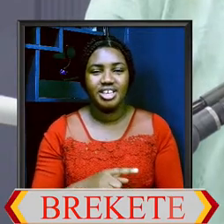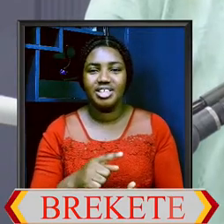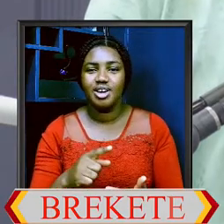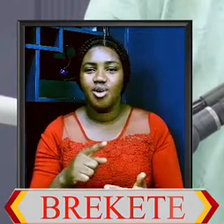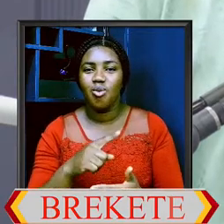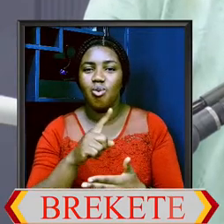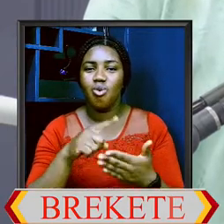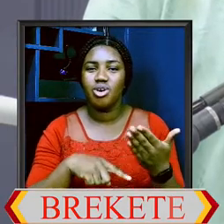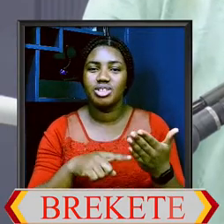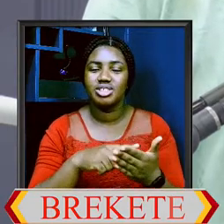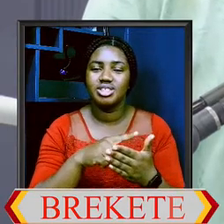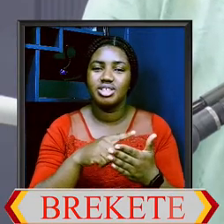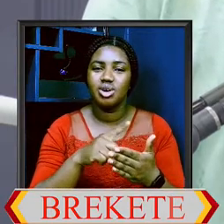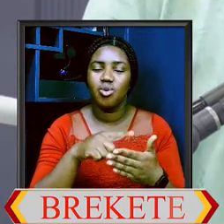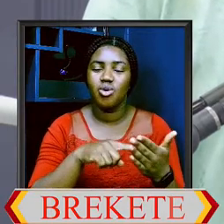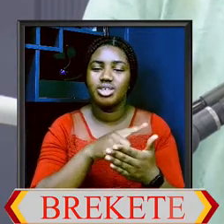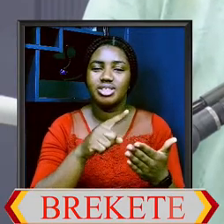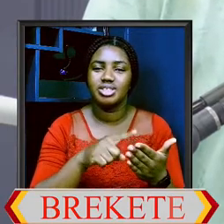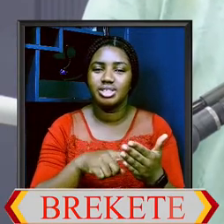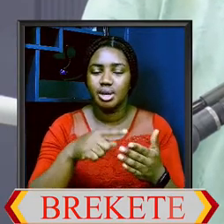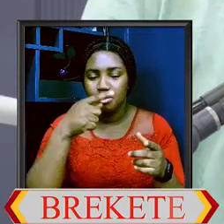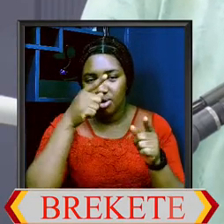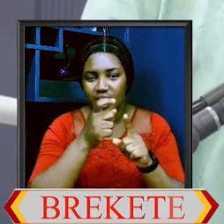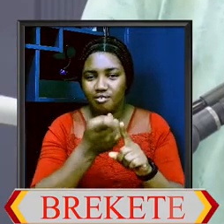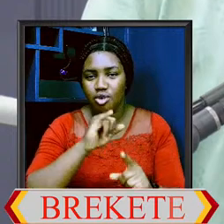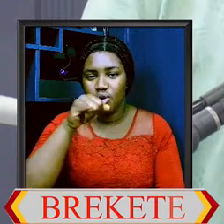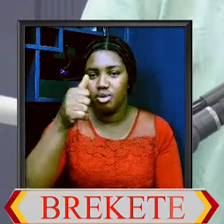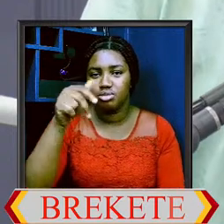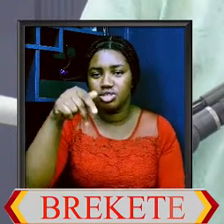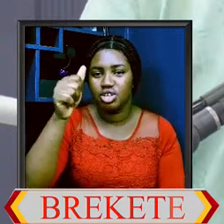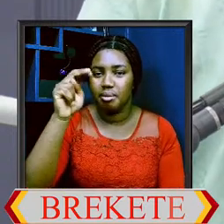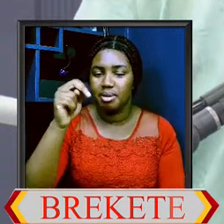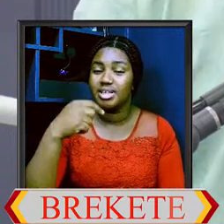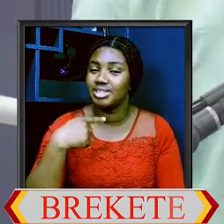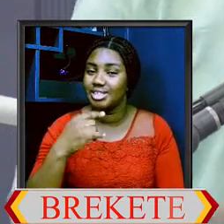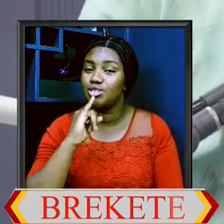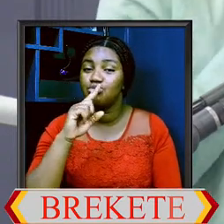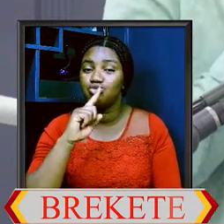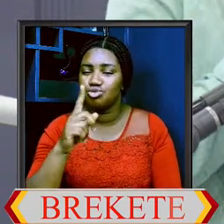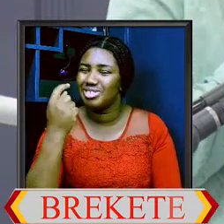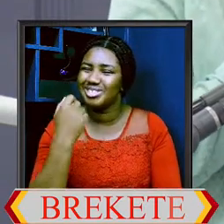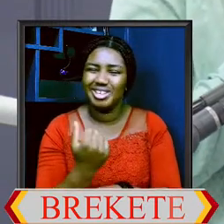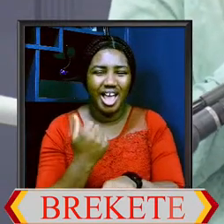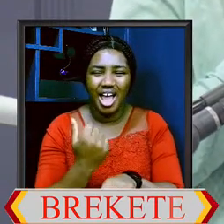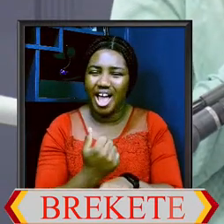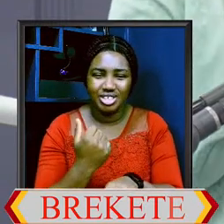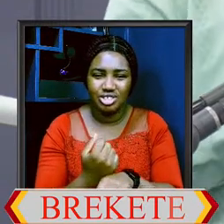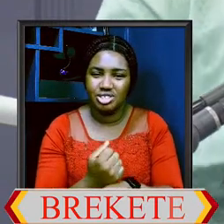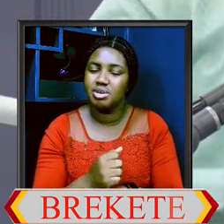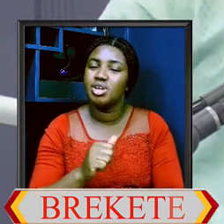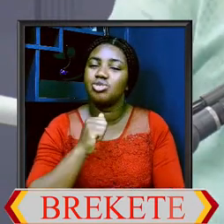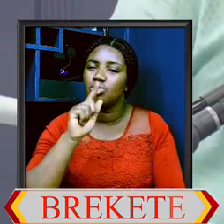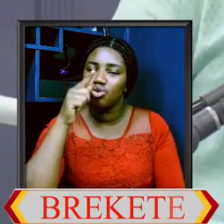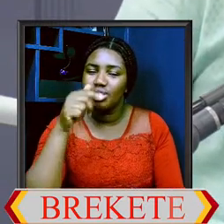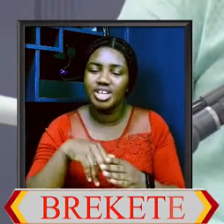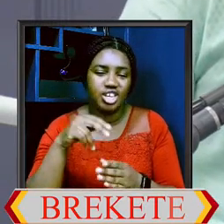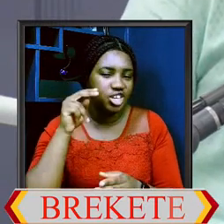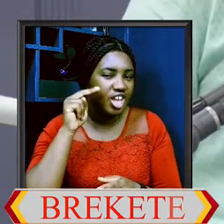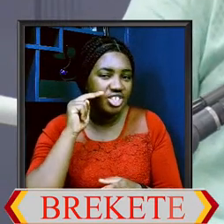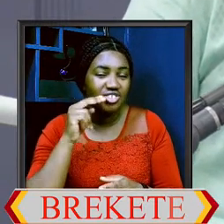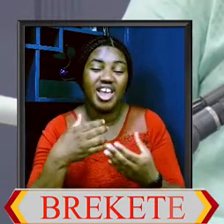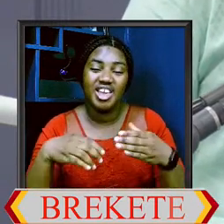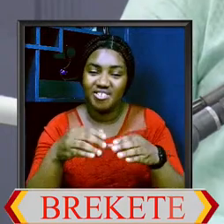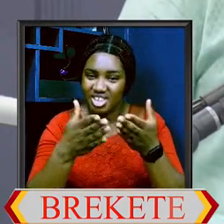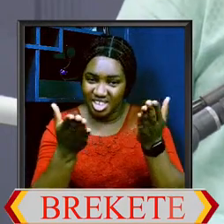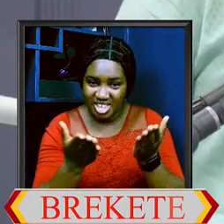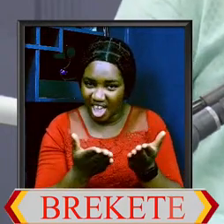Japan yes only Nigeria I don't say noty Nigeria for a lot of people even